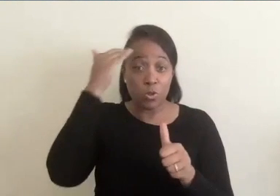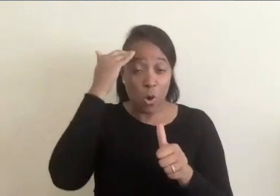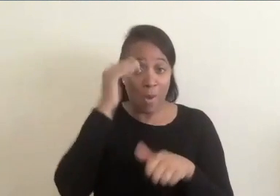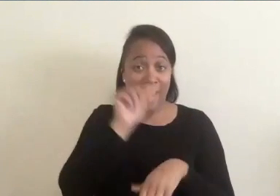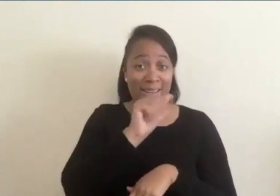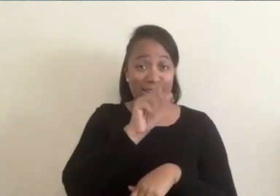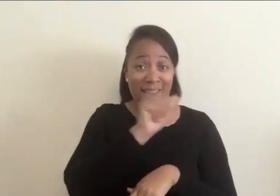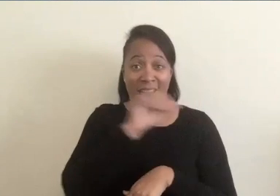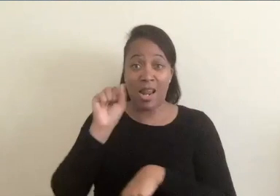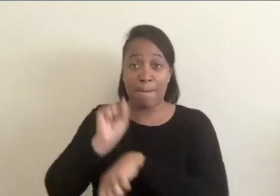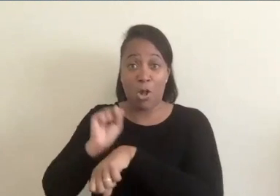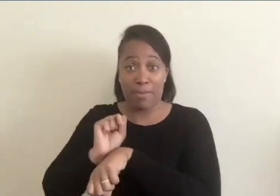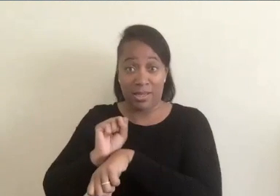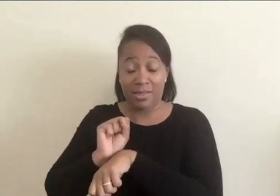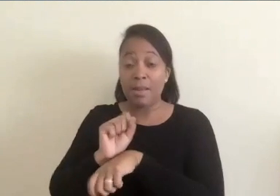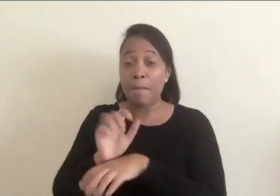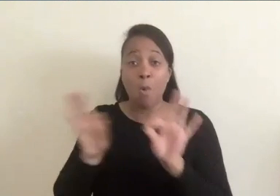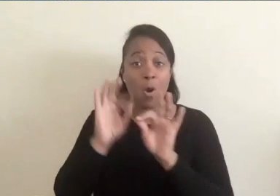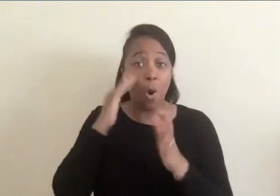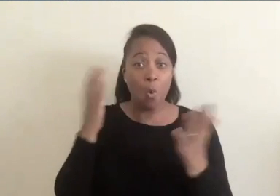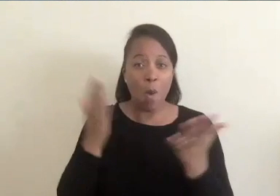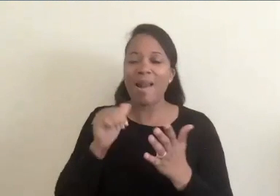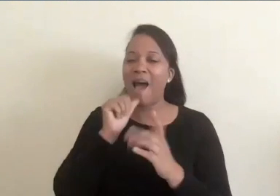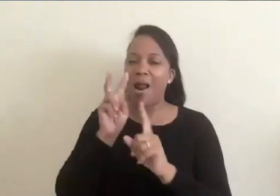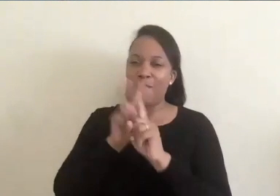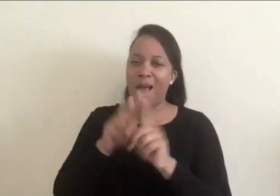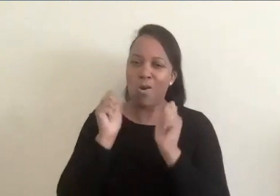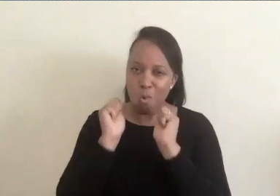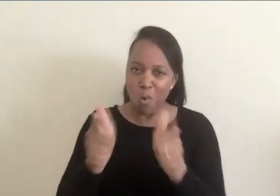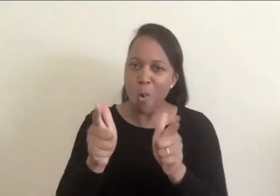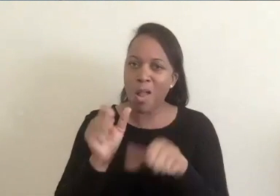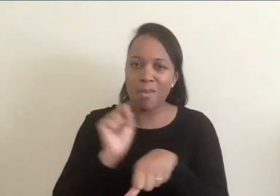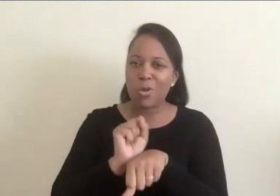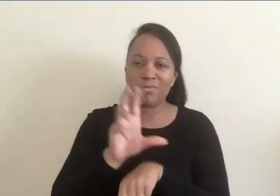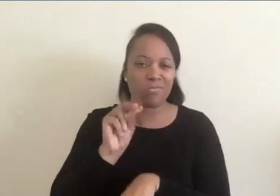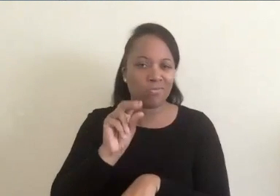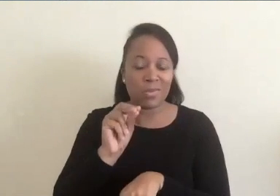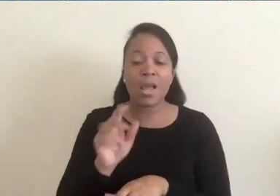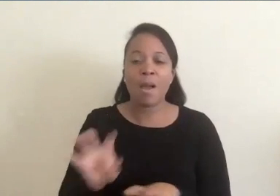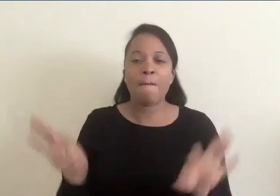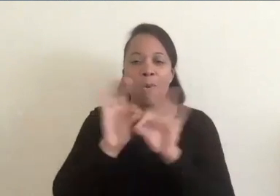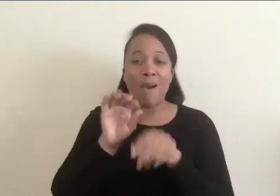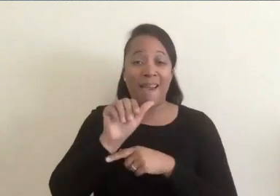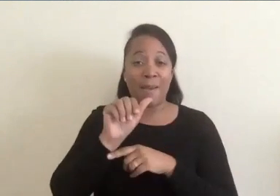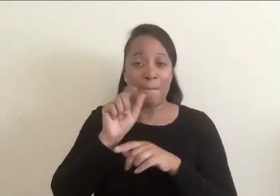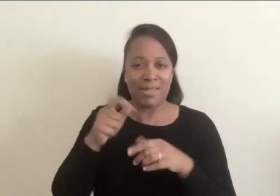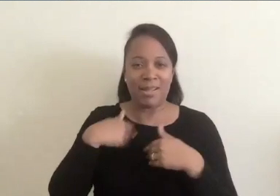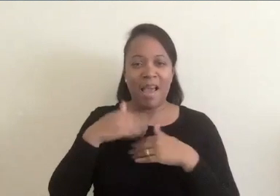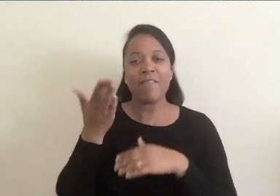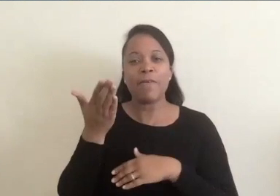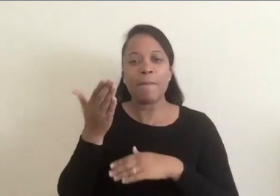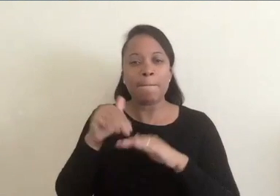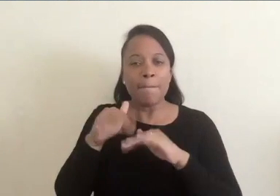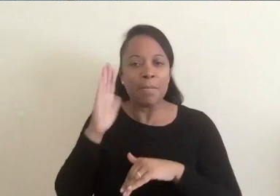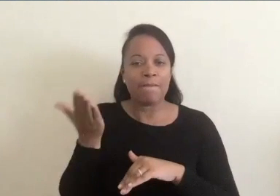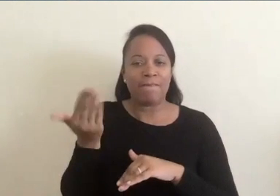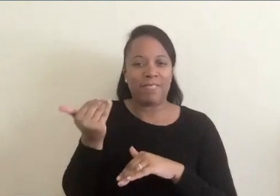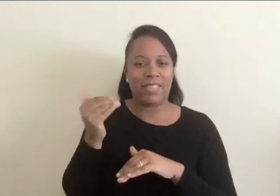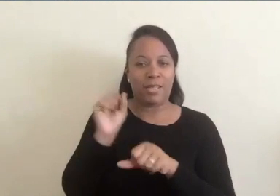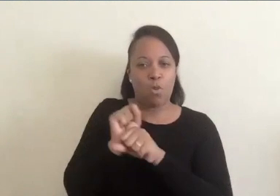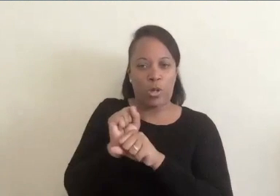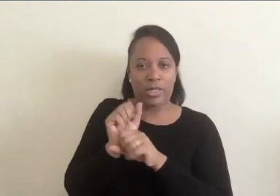that it does not apply to all employers. It only applies to employers with 15 or more